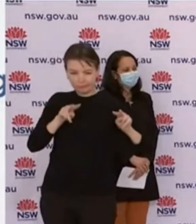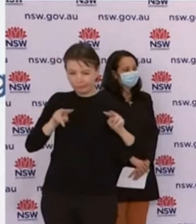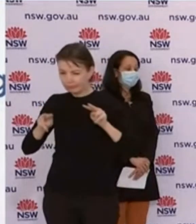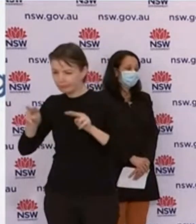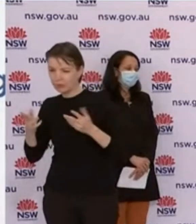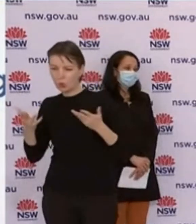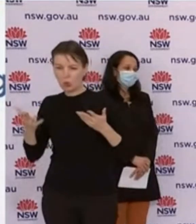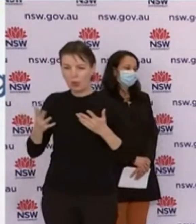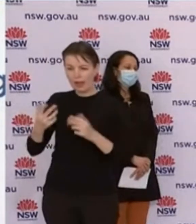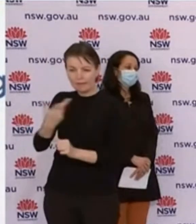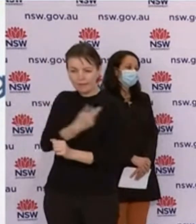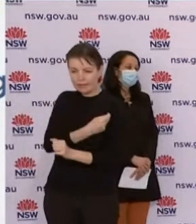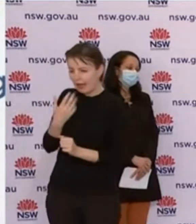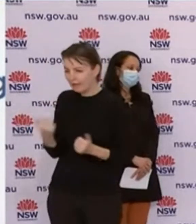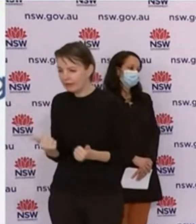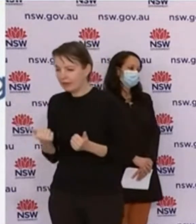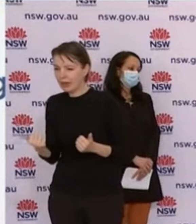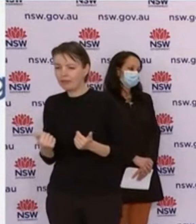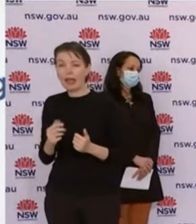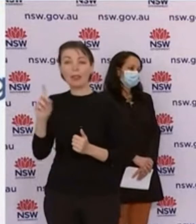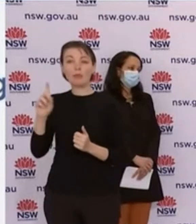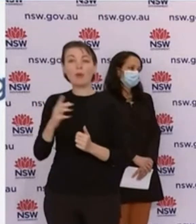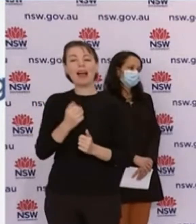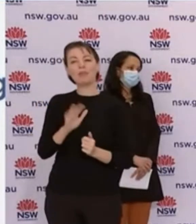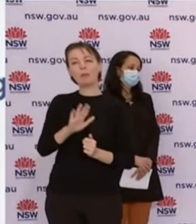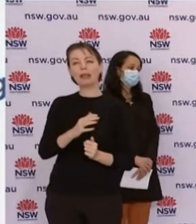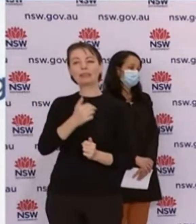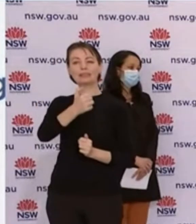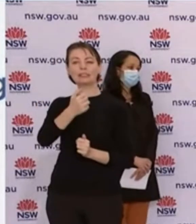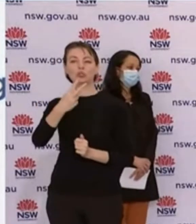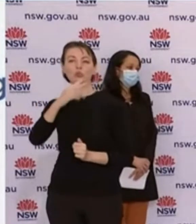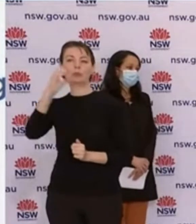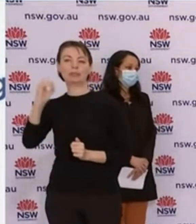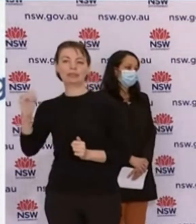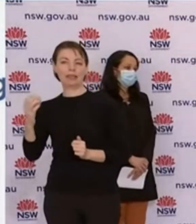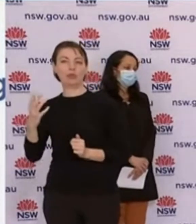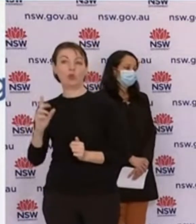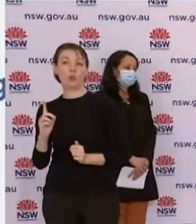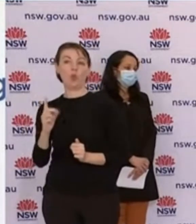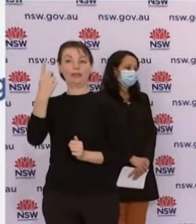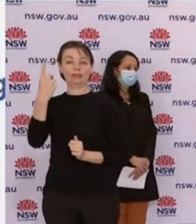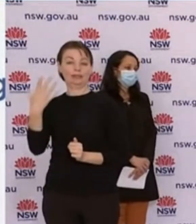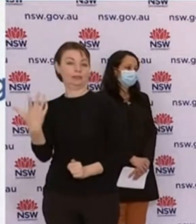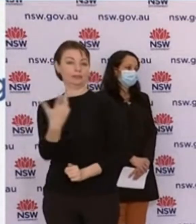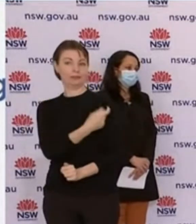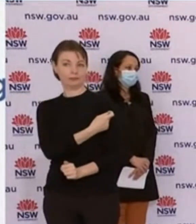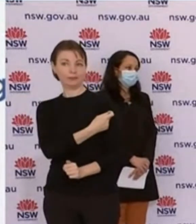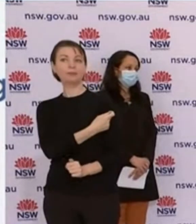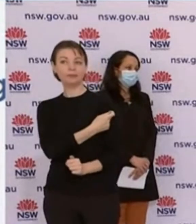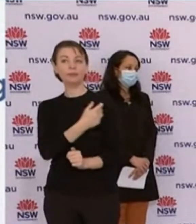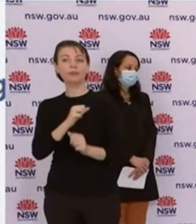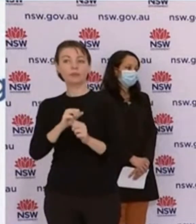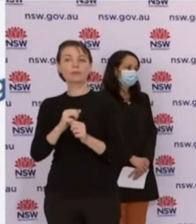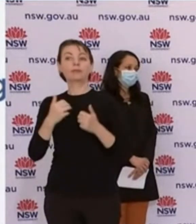are at. As I said, we're about 62% first doses in New South Wales of the vaccine. I'll get really excited when we hit 70% first dose,